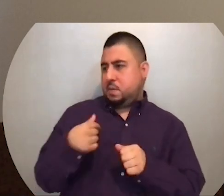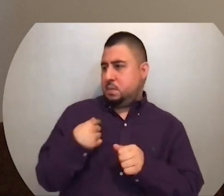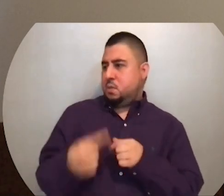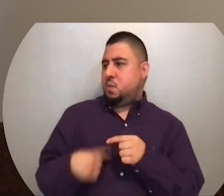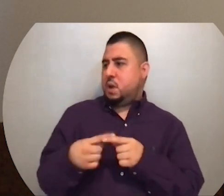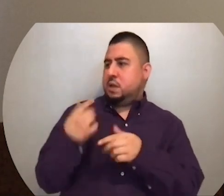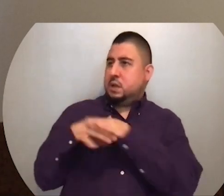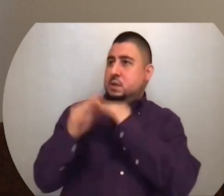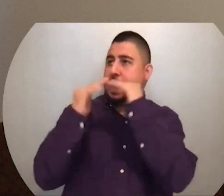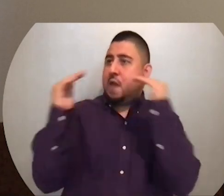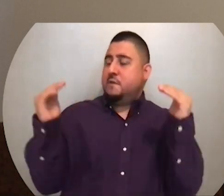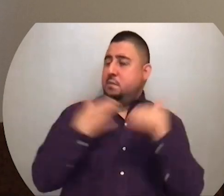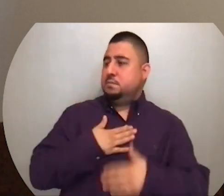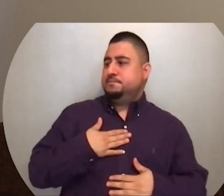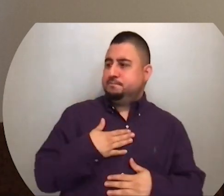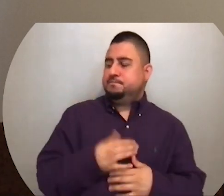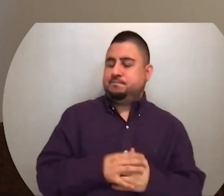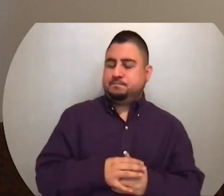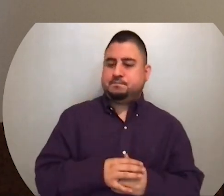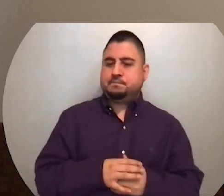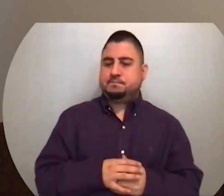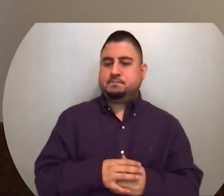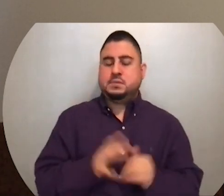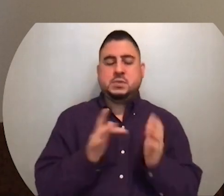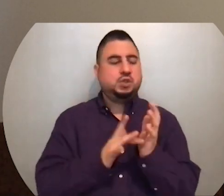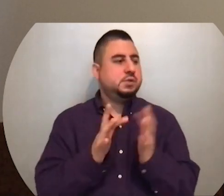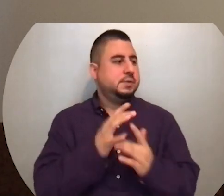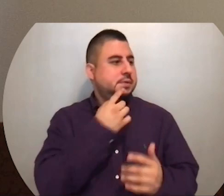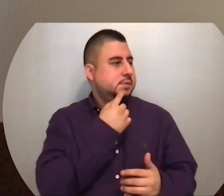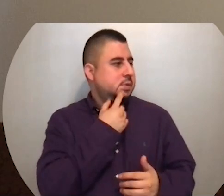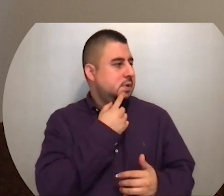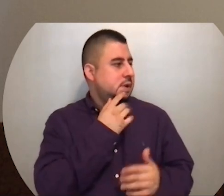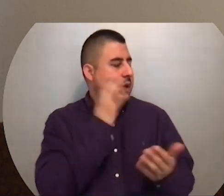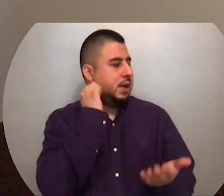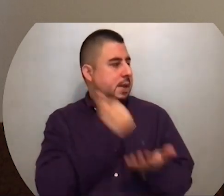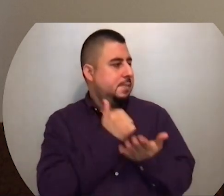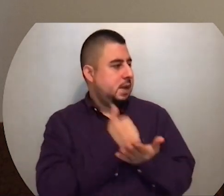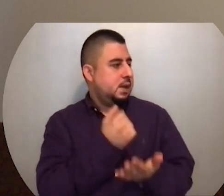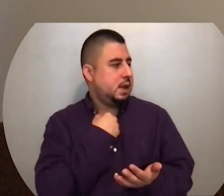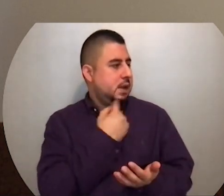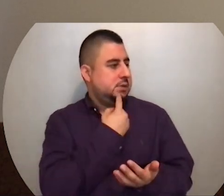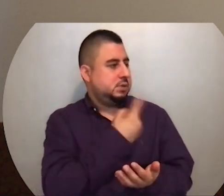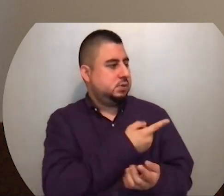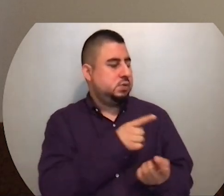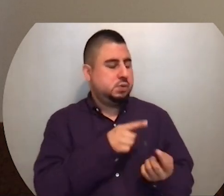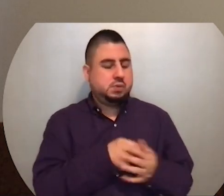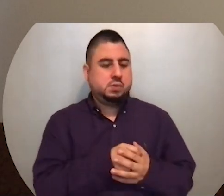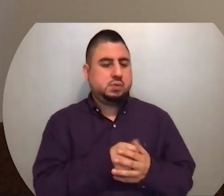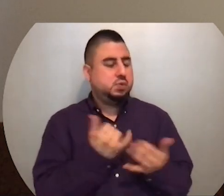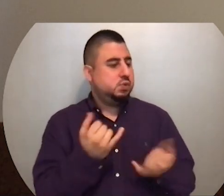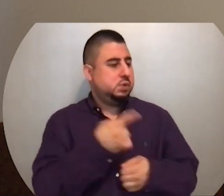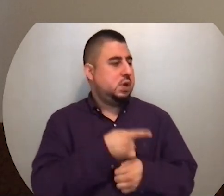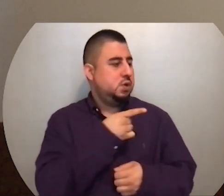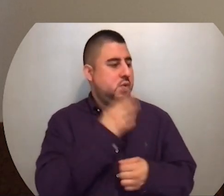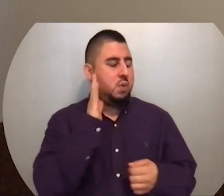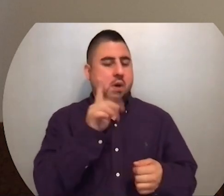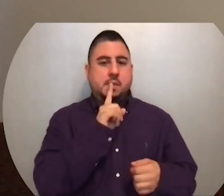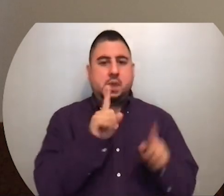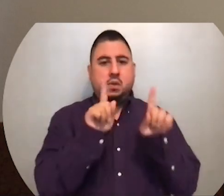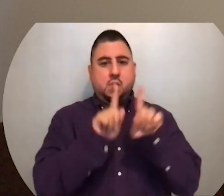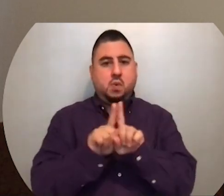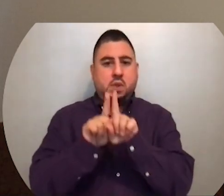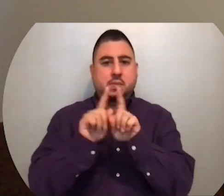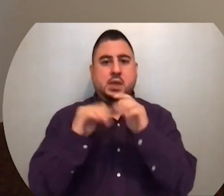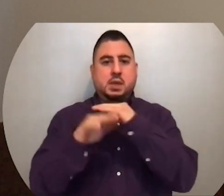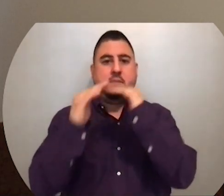come into your kingdom." He replied to him, "Amen, I say to you, today you will be with me